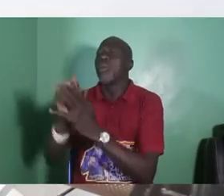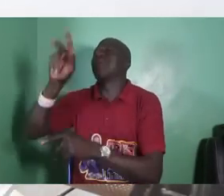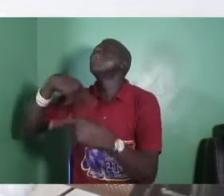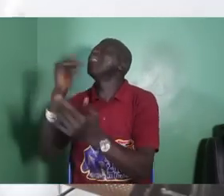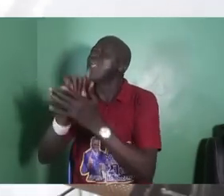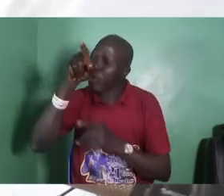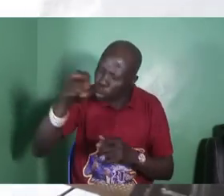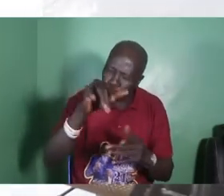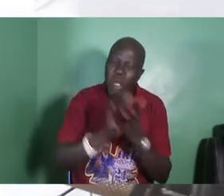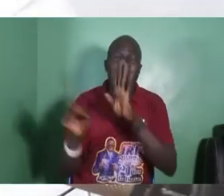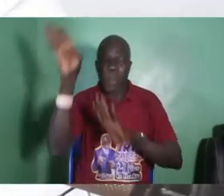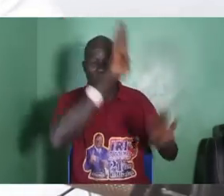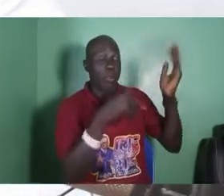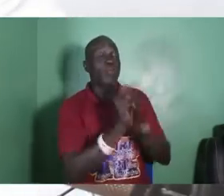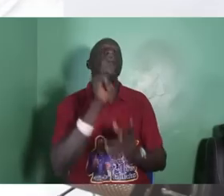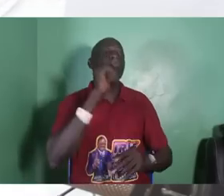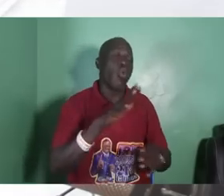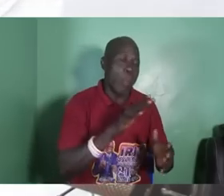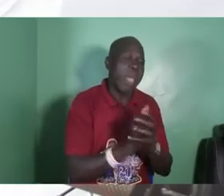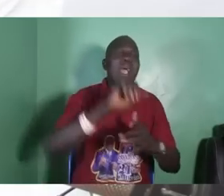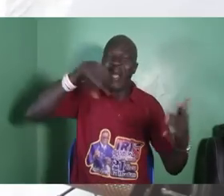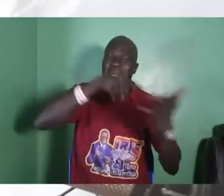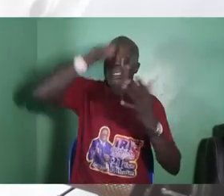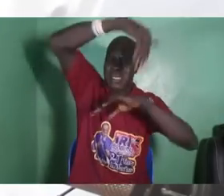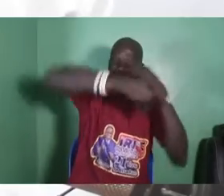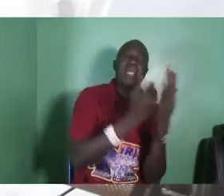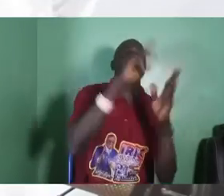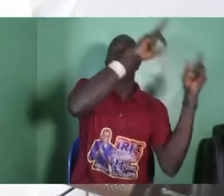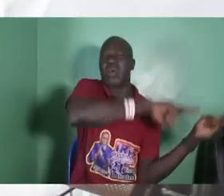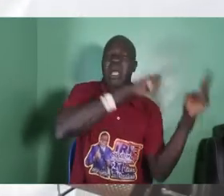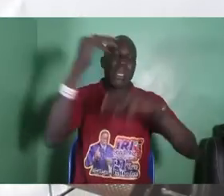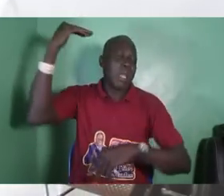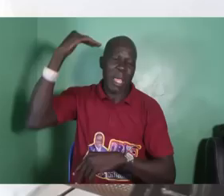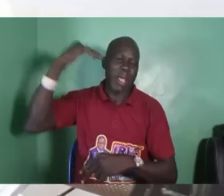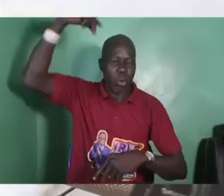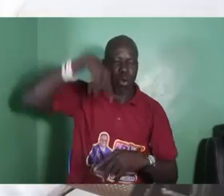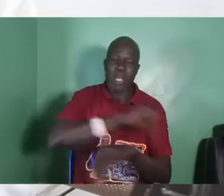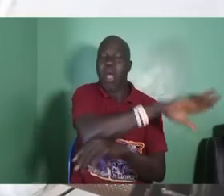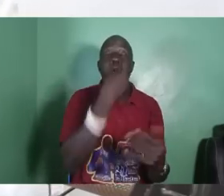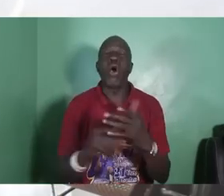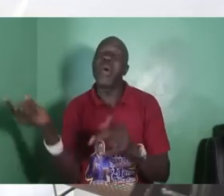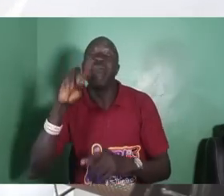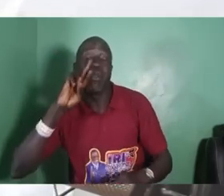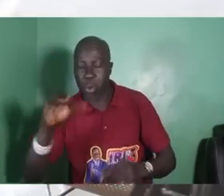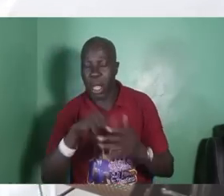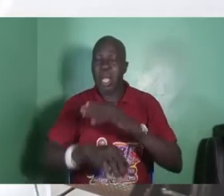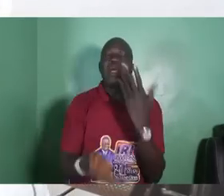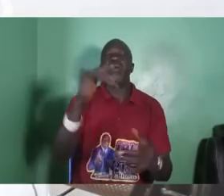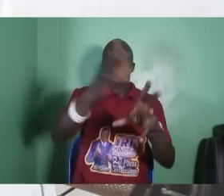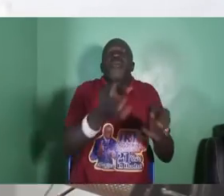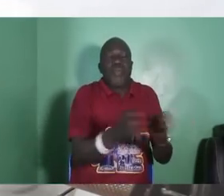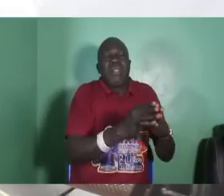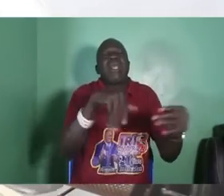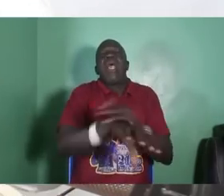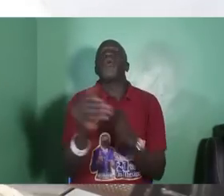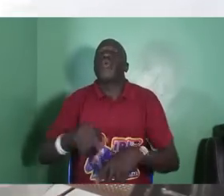pe. But all of them have told you that. O obirin ni nja. That's a woman. O woli ma le. So now we be power. Headquarters. I don't know your mind. Wherever you may be. Let's